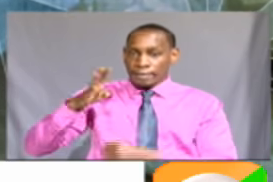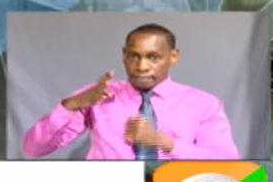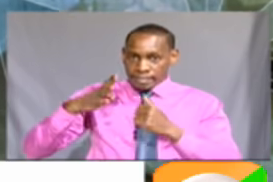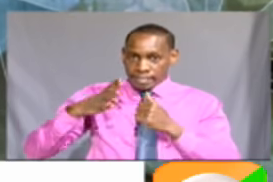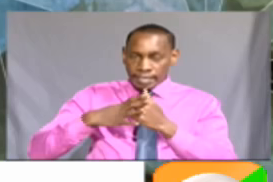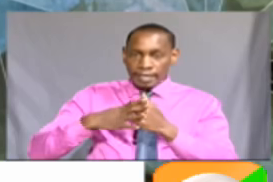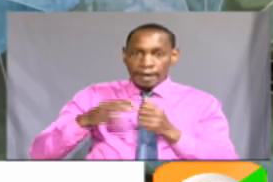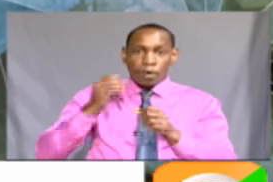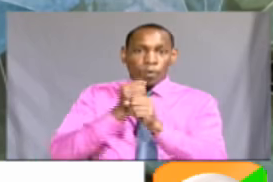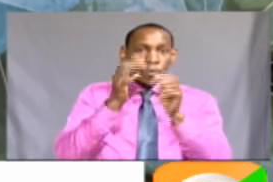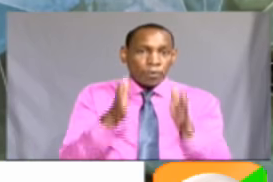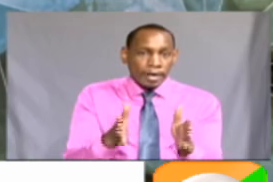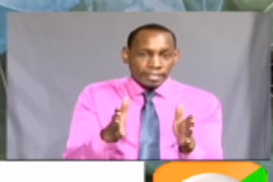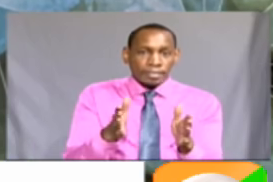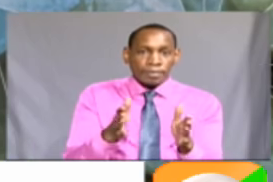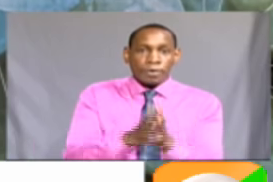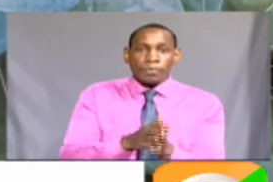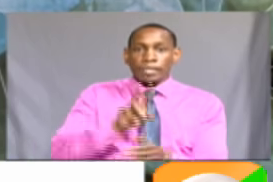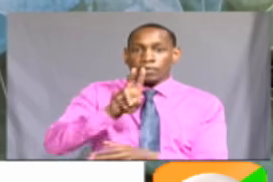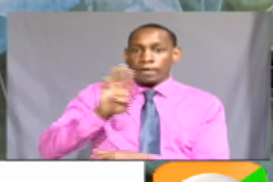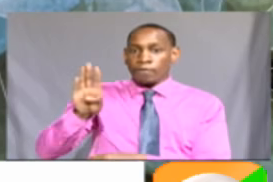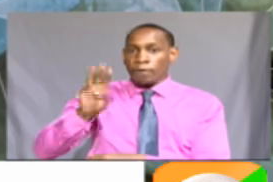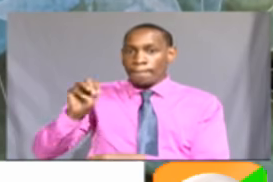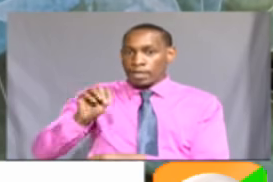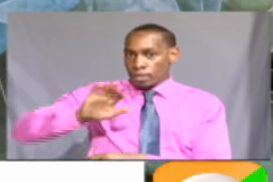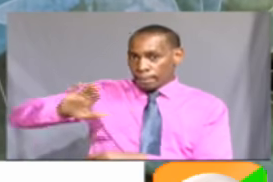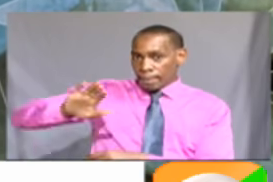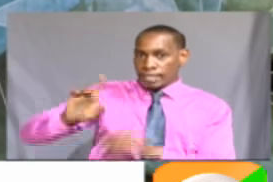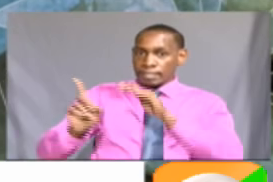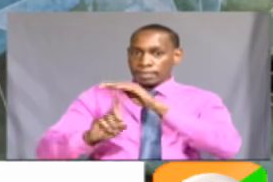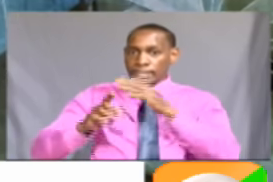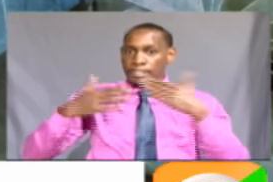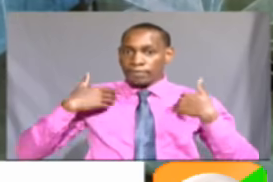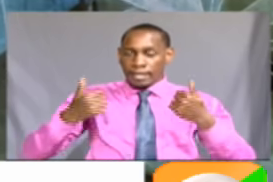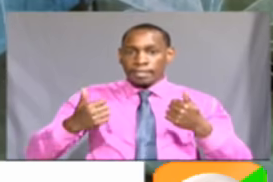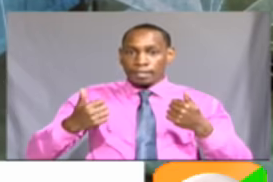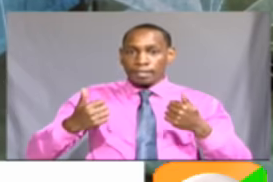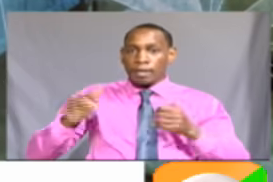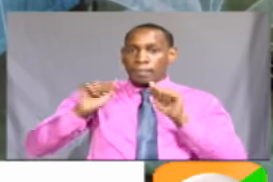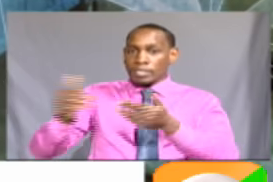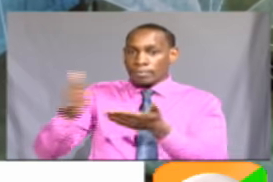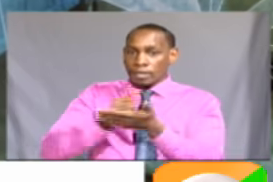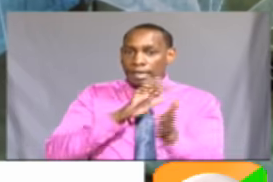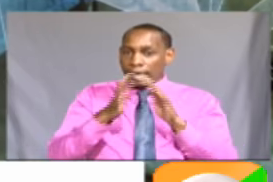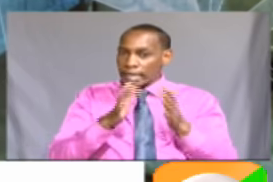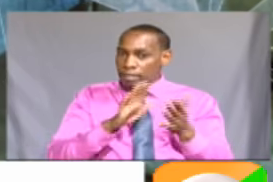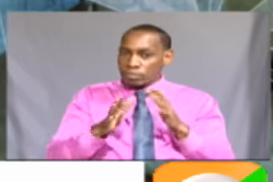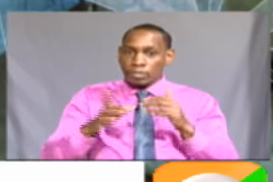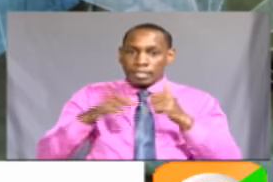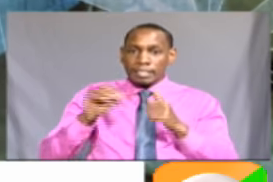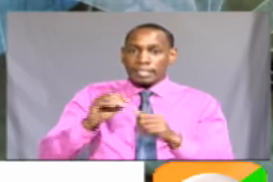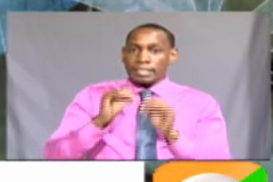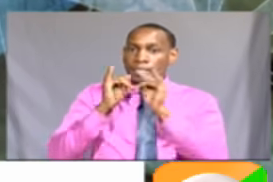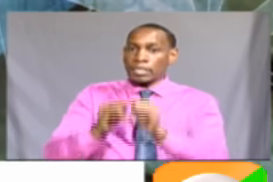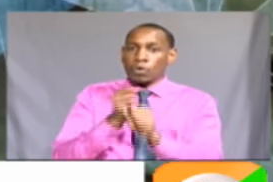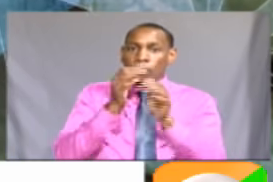1,059 members of staff. And for 24 million shillings was to remain at the Ministry of Health to hire about 60 new